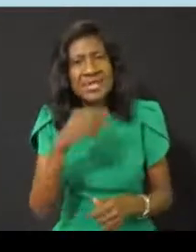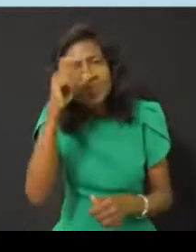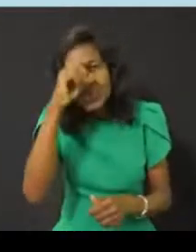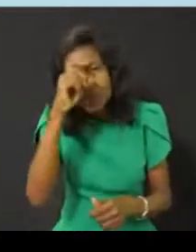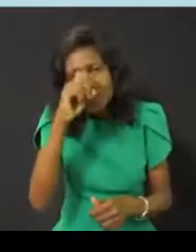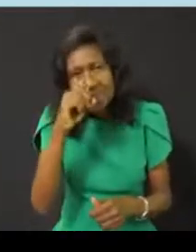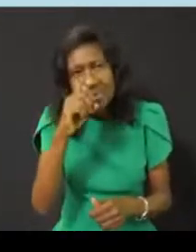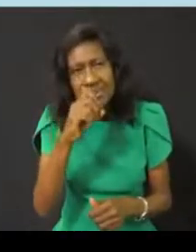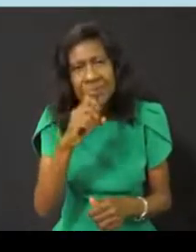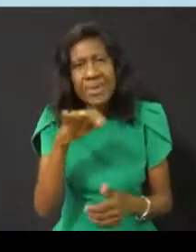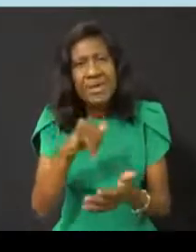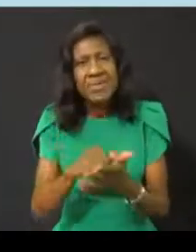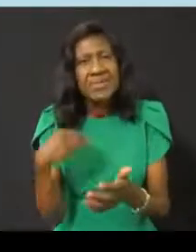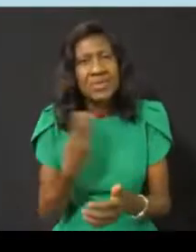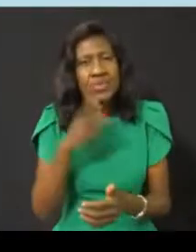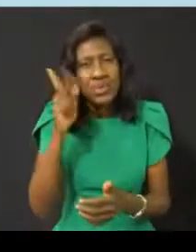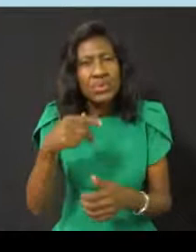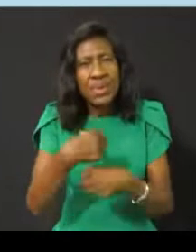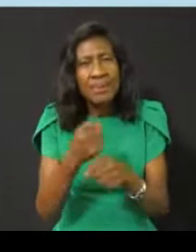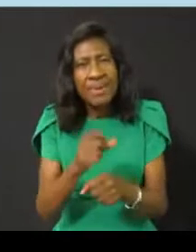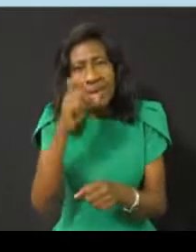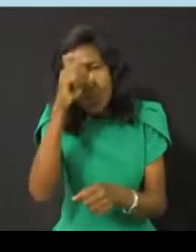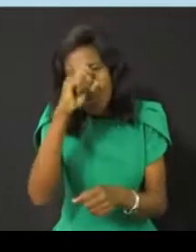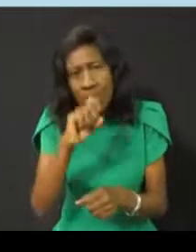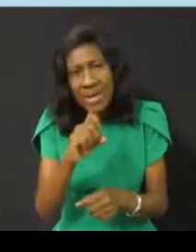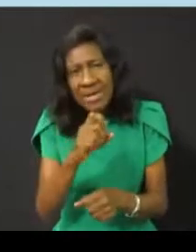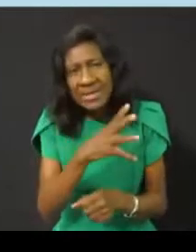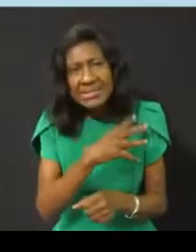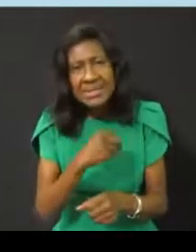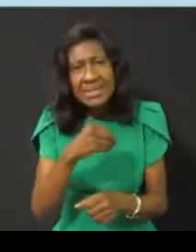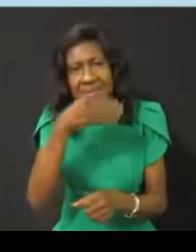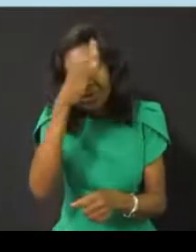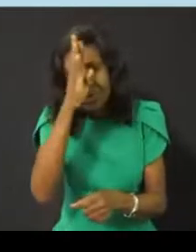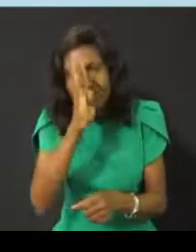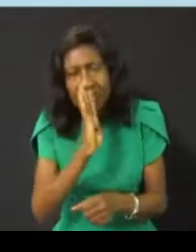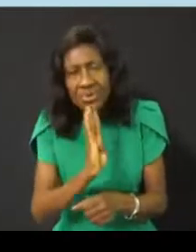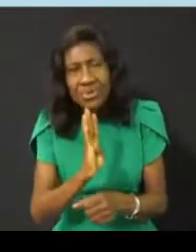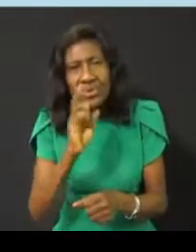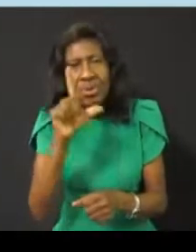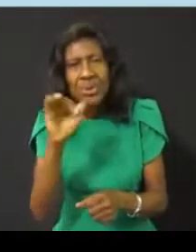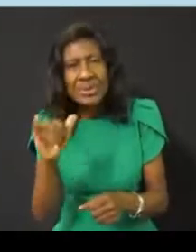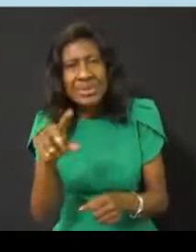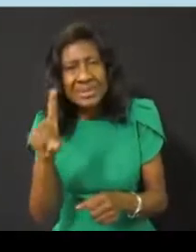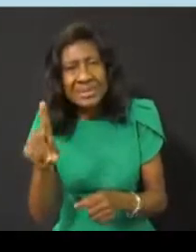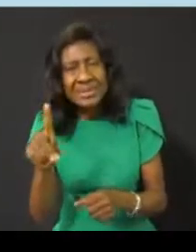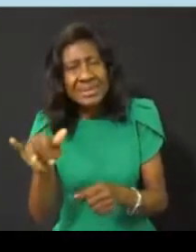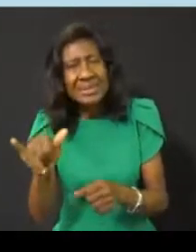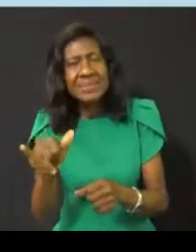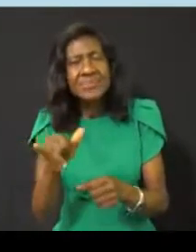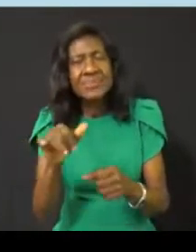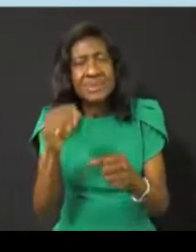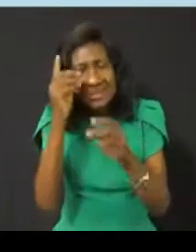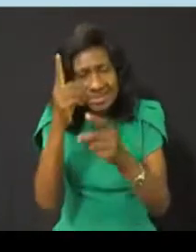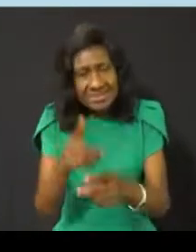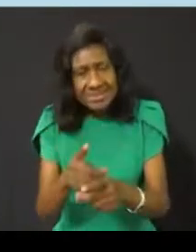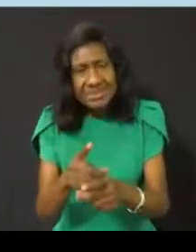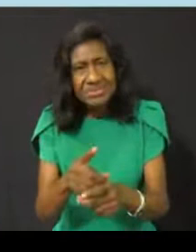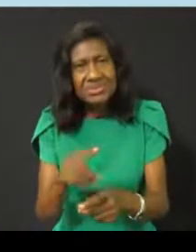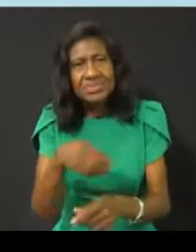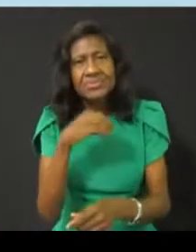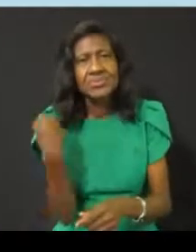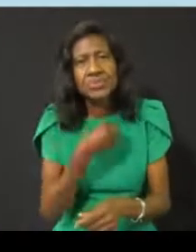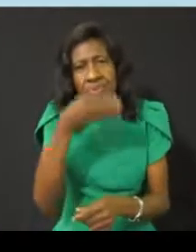so that we may make wise and God-honoring decisions before you, our God and our Father, we